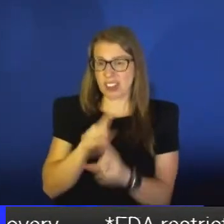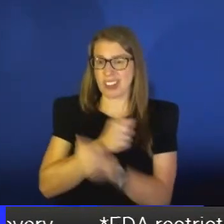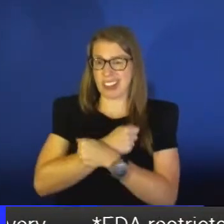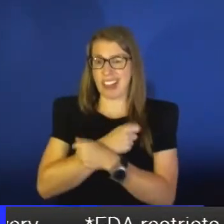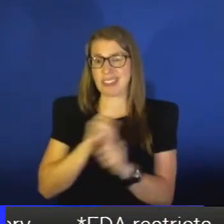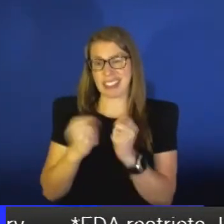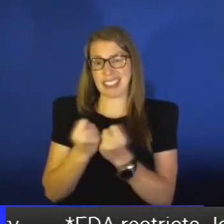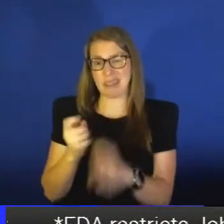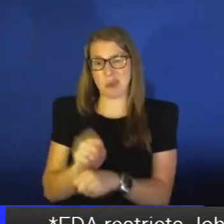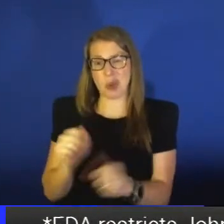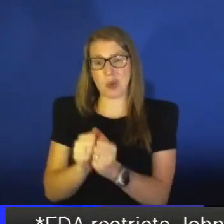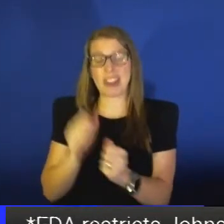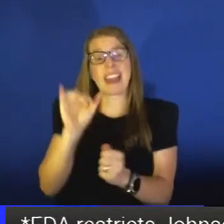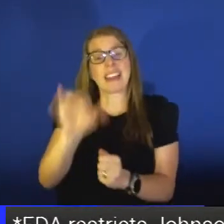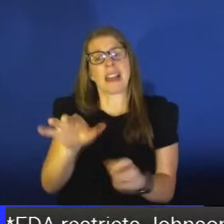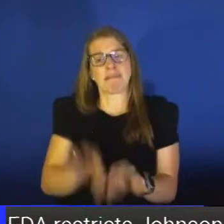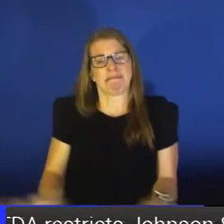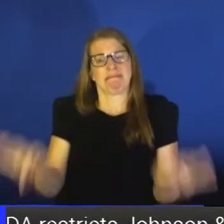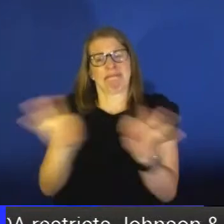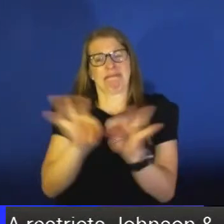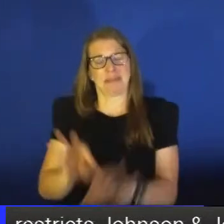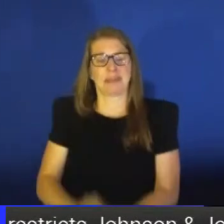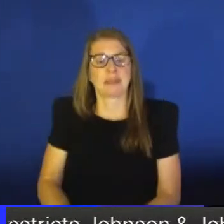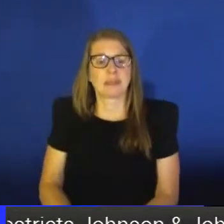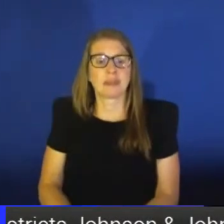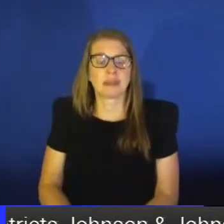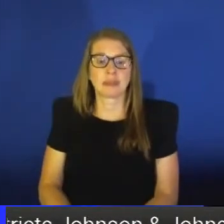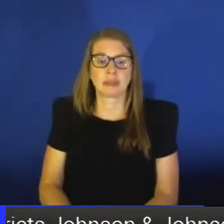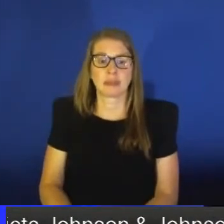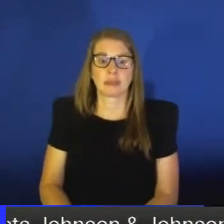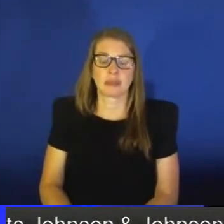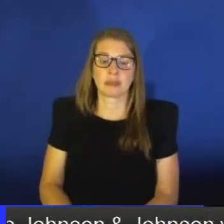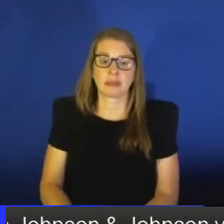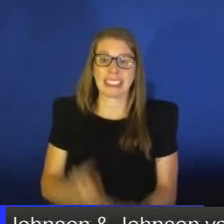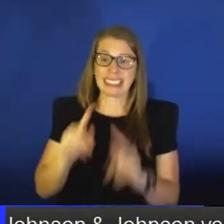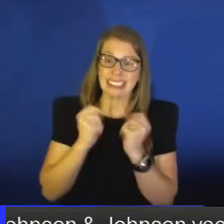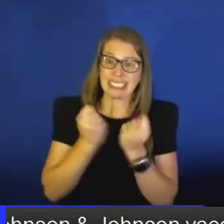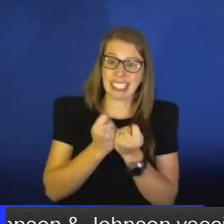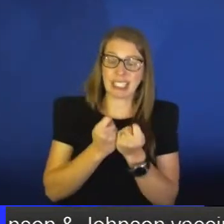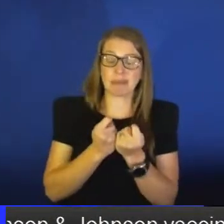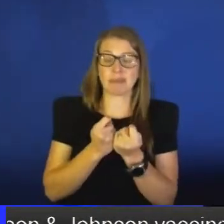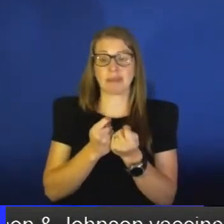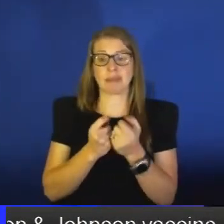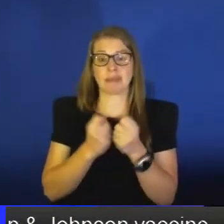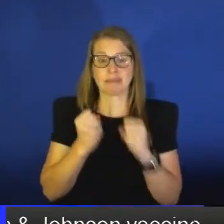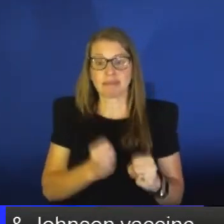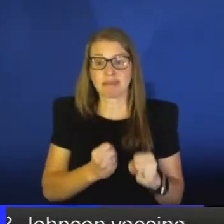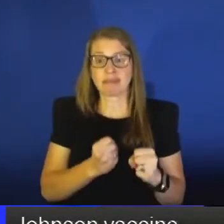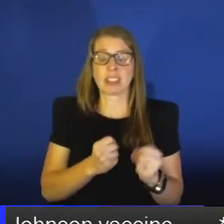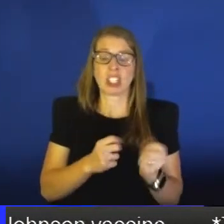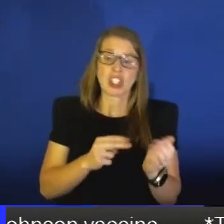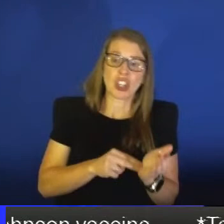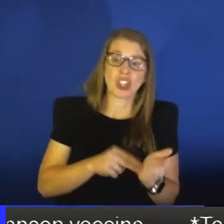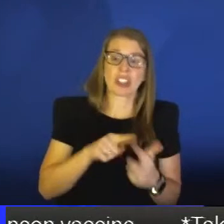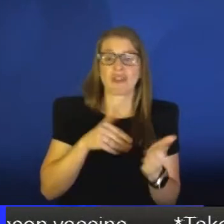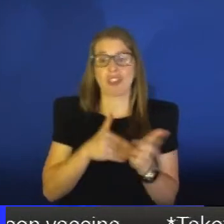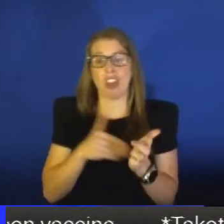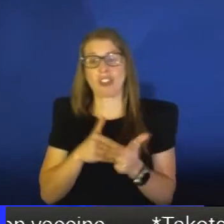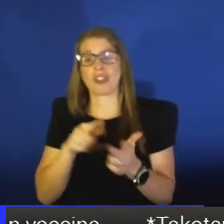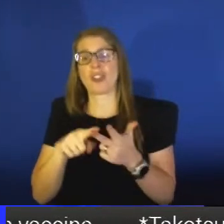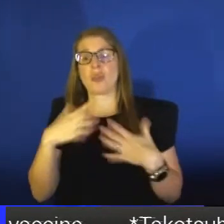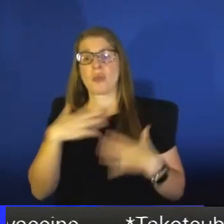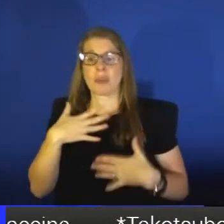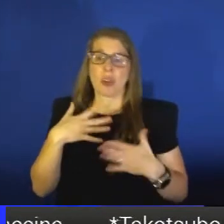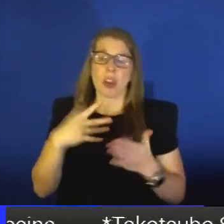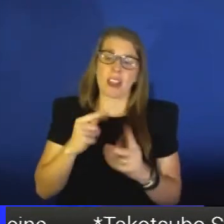really important. And we talked about the power of the team, the physicians and nurses and respiratory therapists and the entire team. I